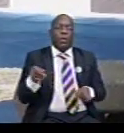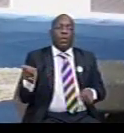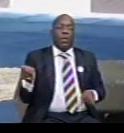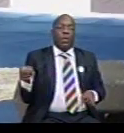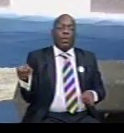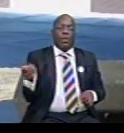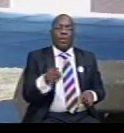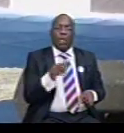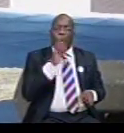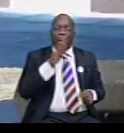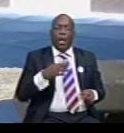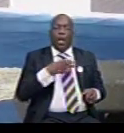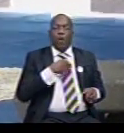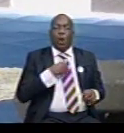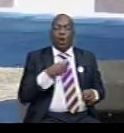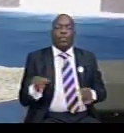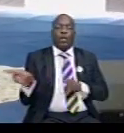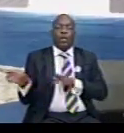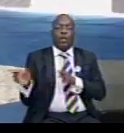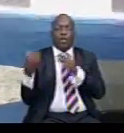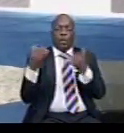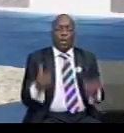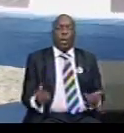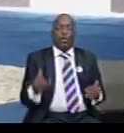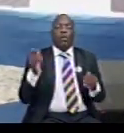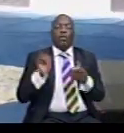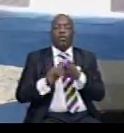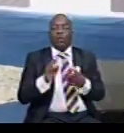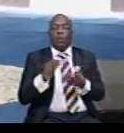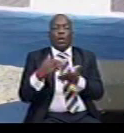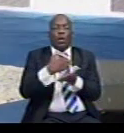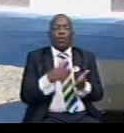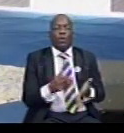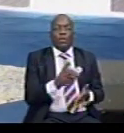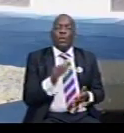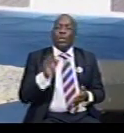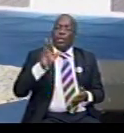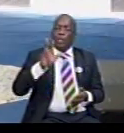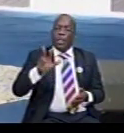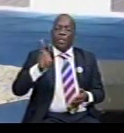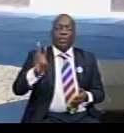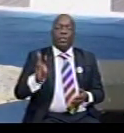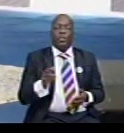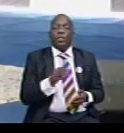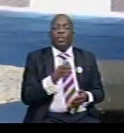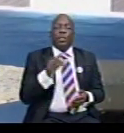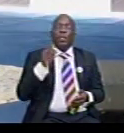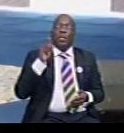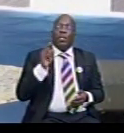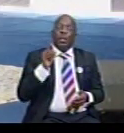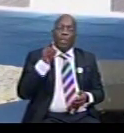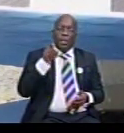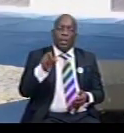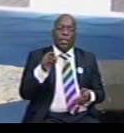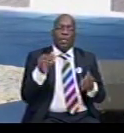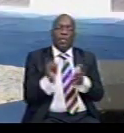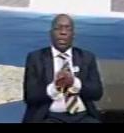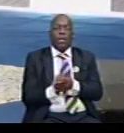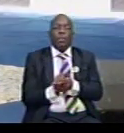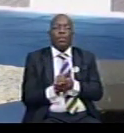Verse 36, it says, and he that receiveth wages, he that